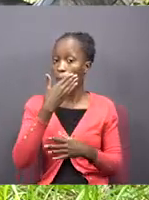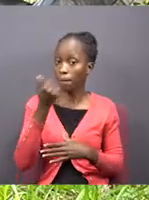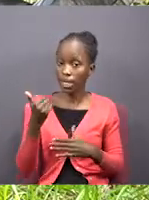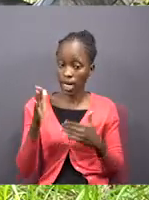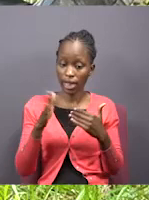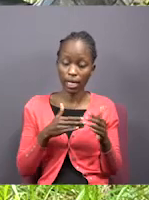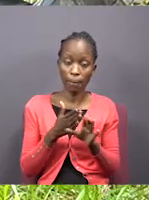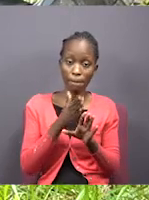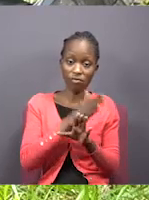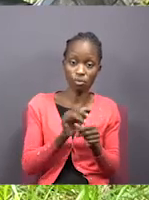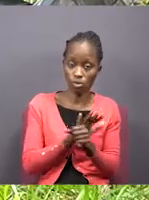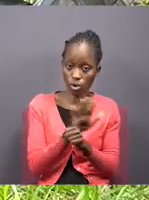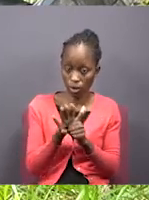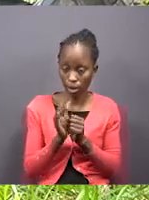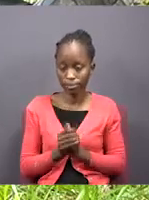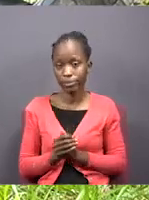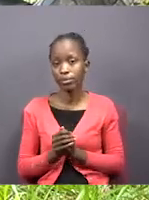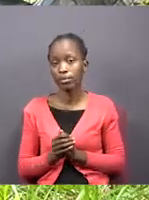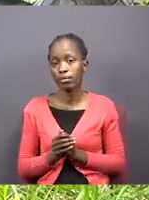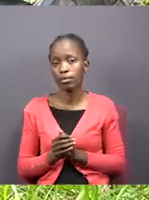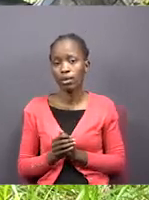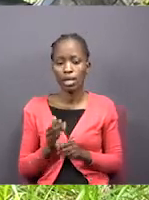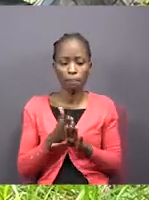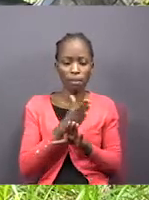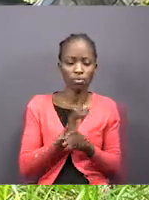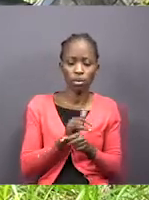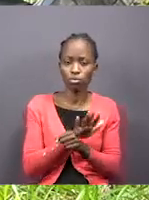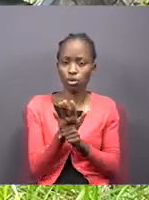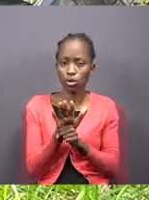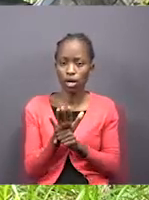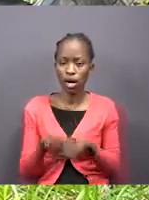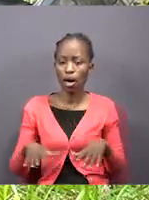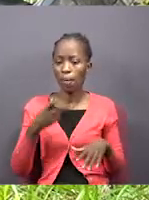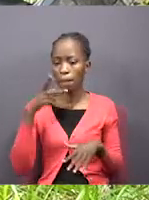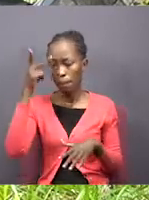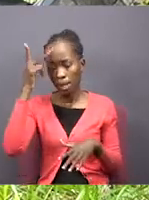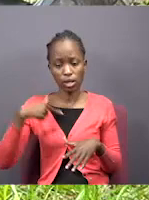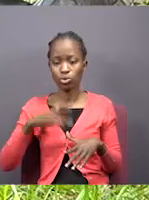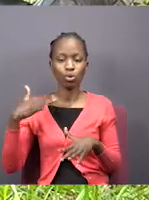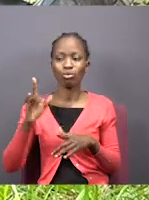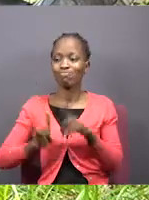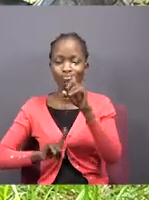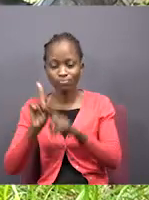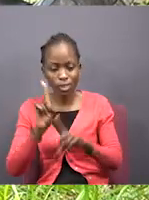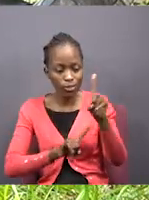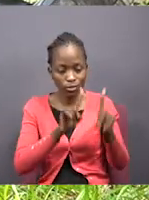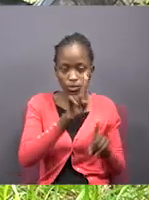than we used to even before the COVID. Normally, before COVID, our parents would travel from one place to